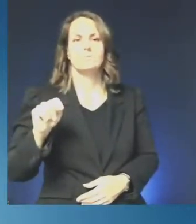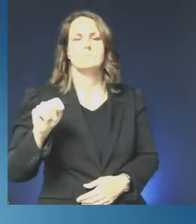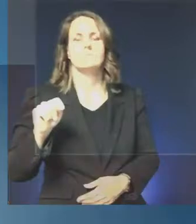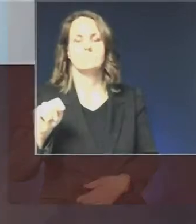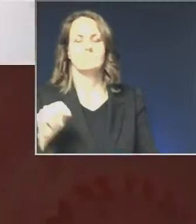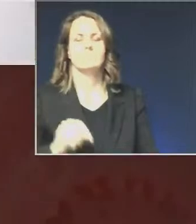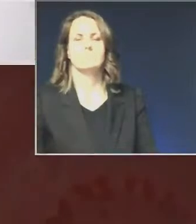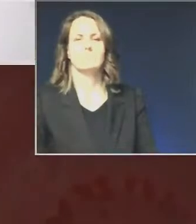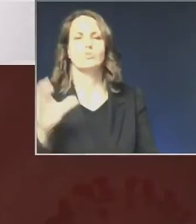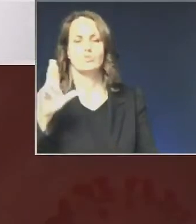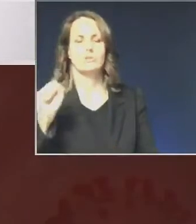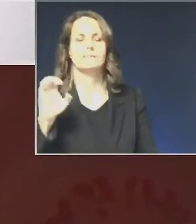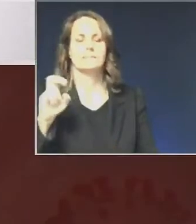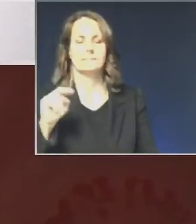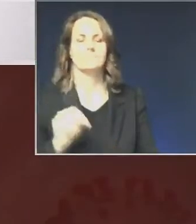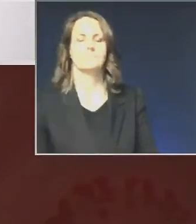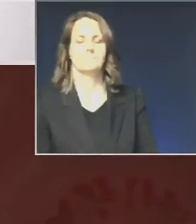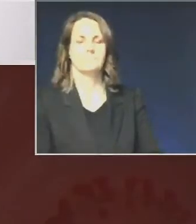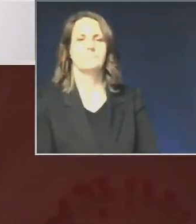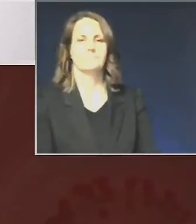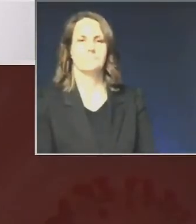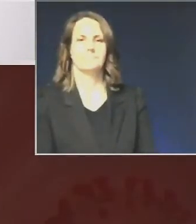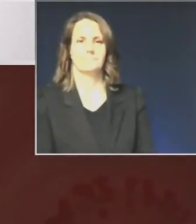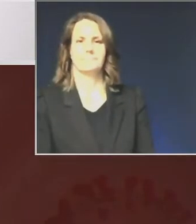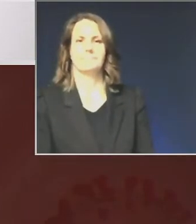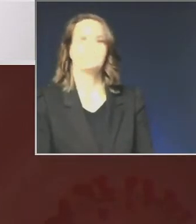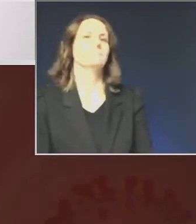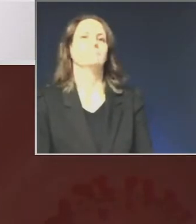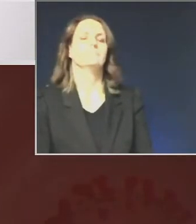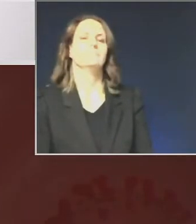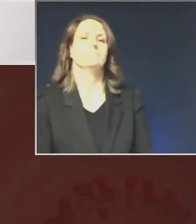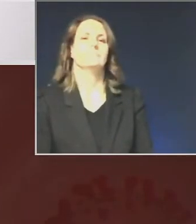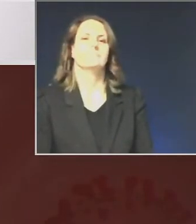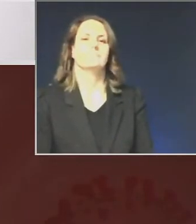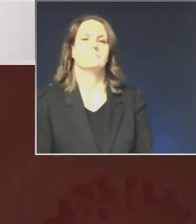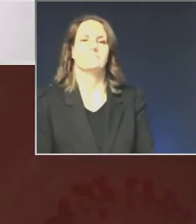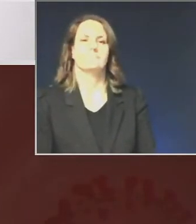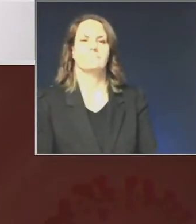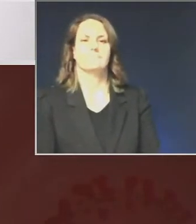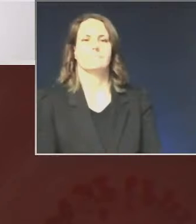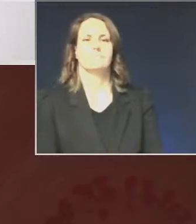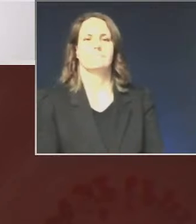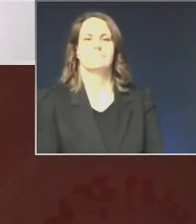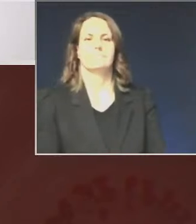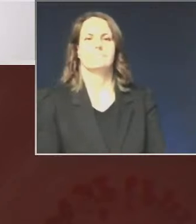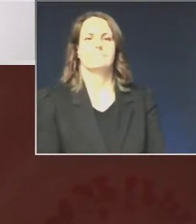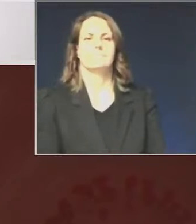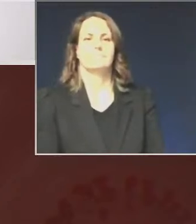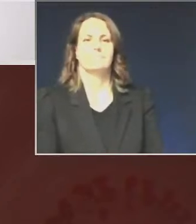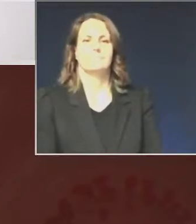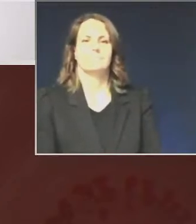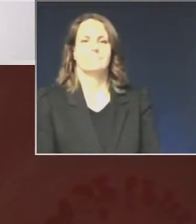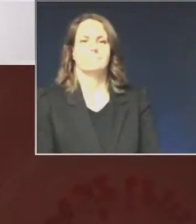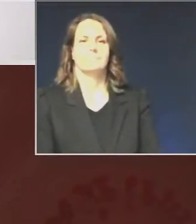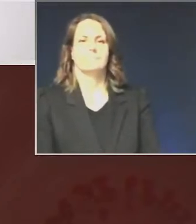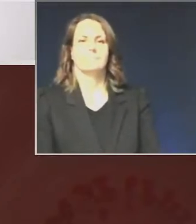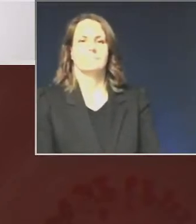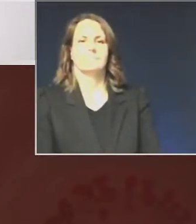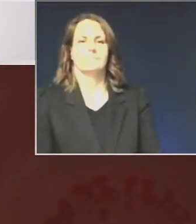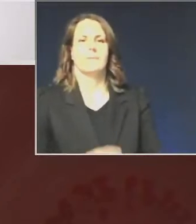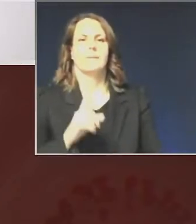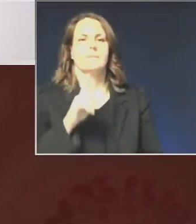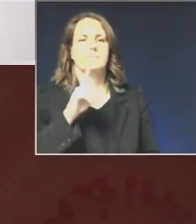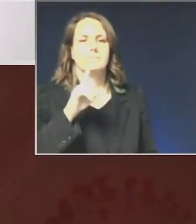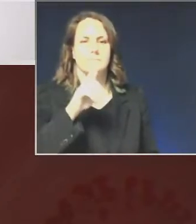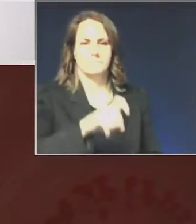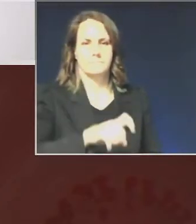ask, as cases continue to grow and if we continue to head in the wrong direction, would you issue another mask mandate?